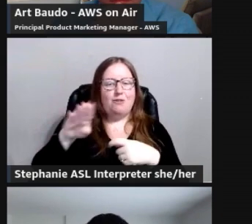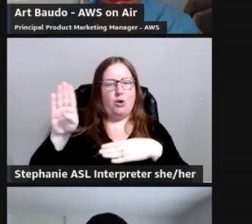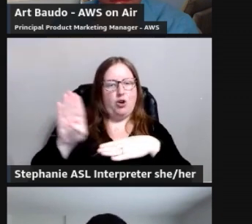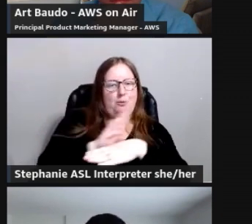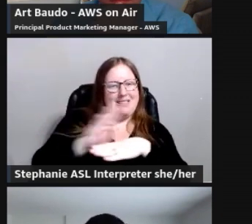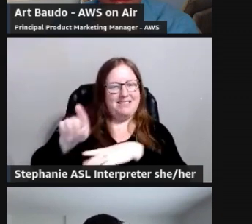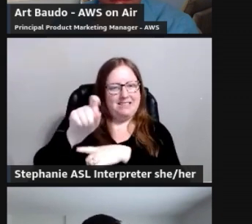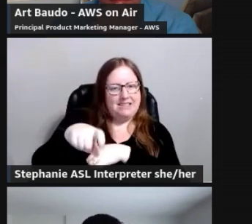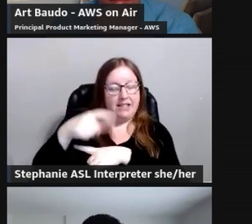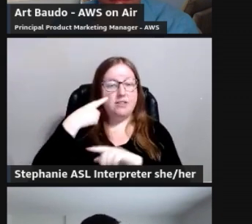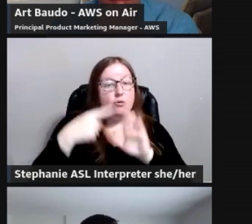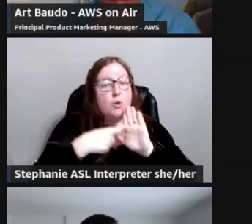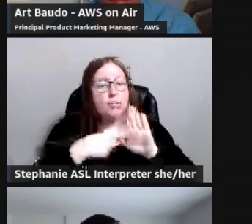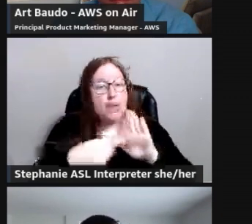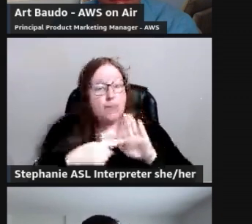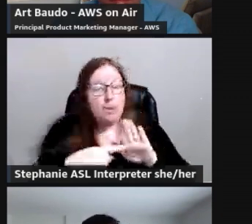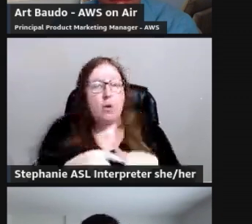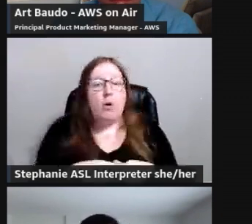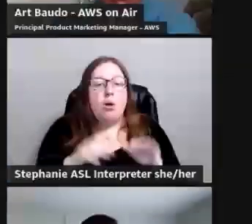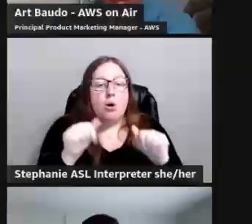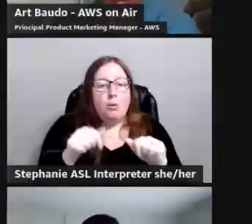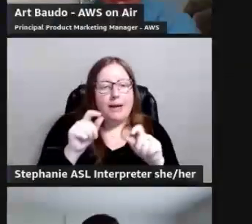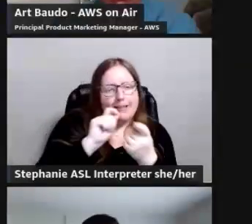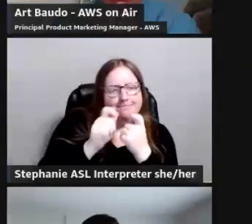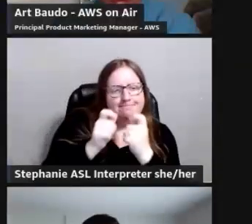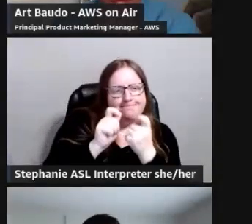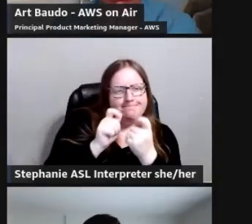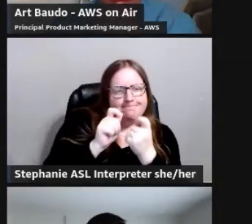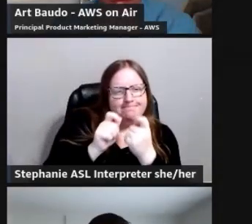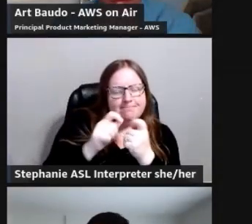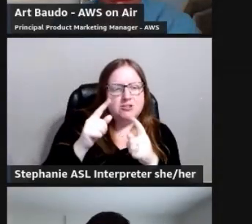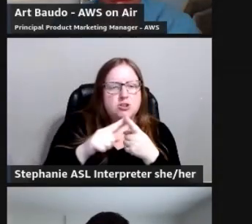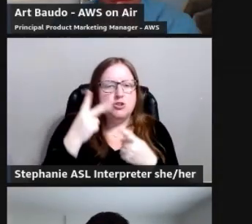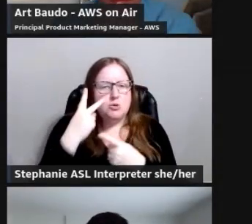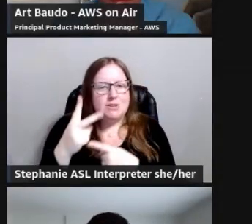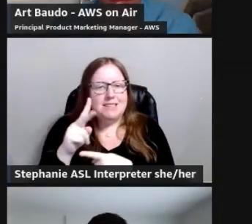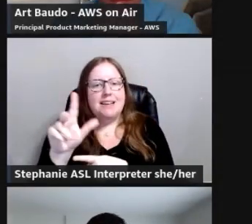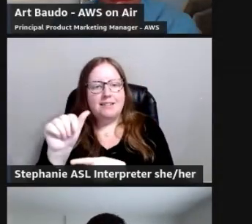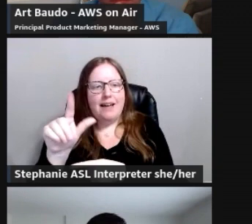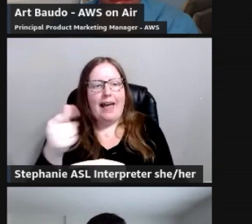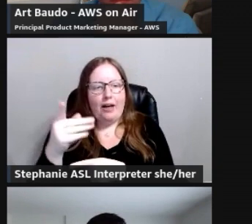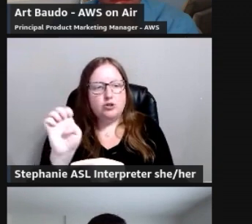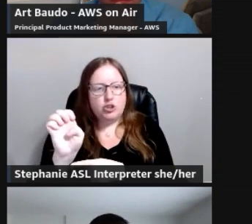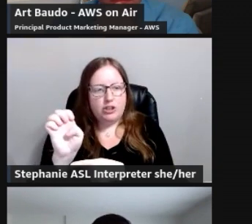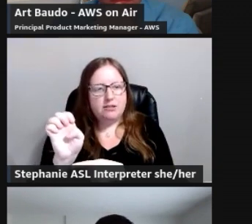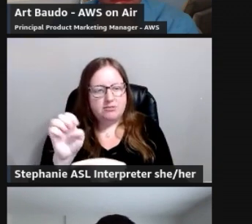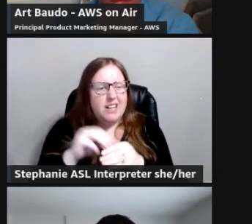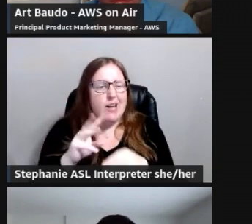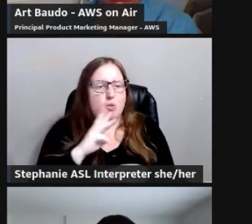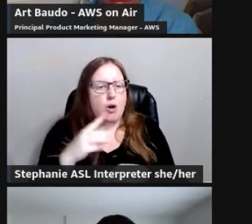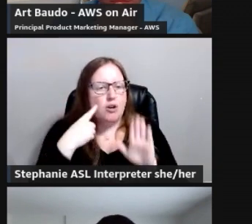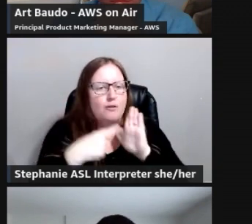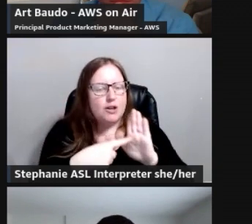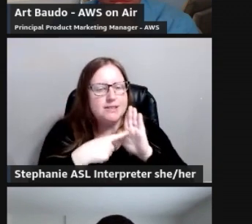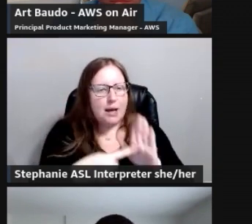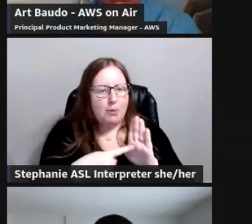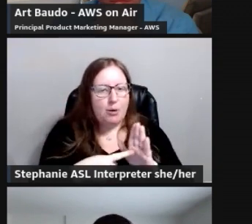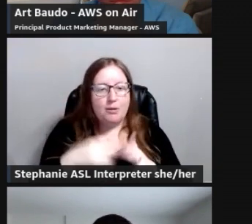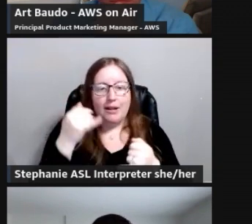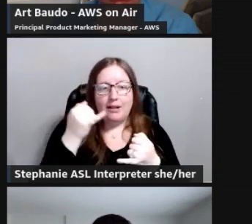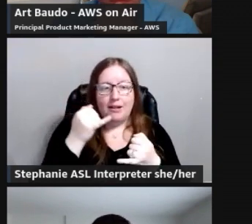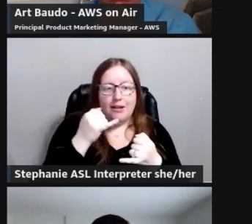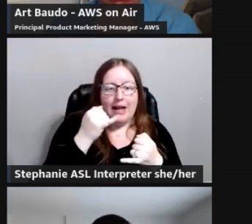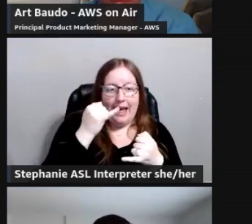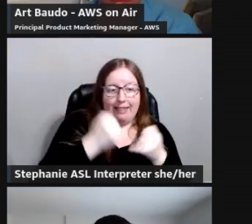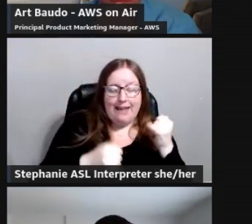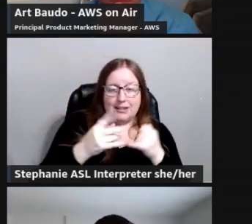this instance, we can tune recognitions to detect lake algae. And then the last piece you're going to see in this architecture